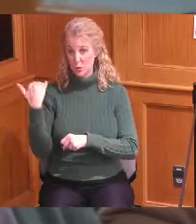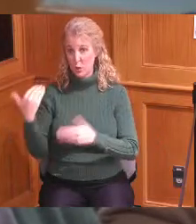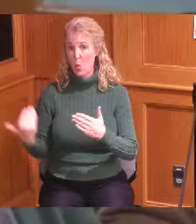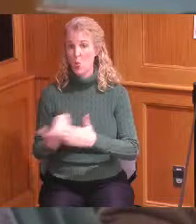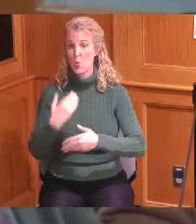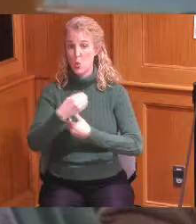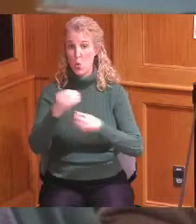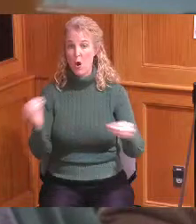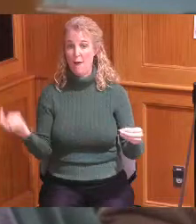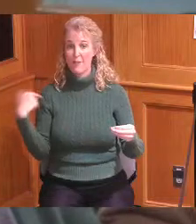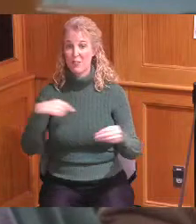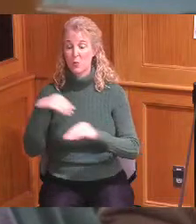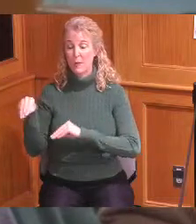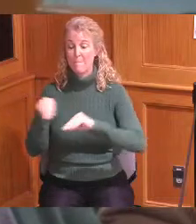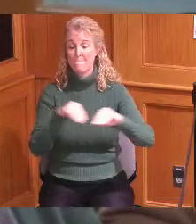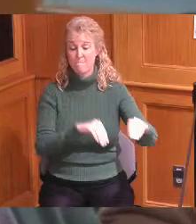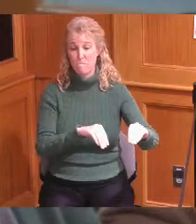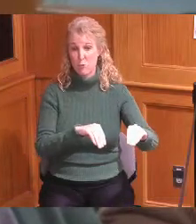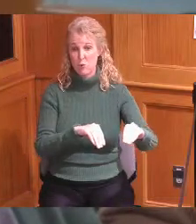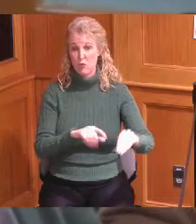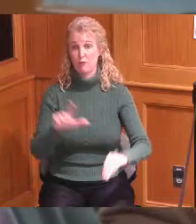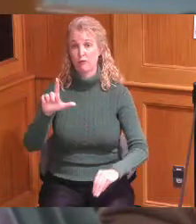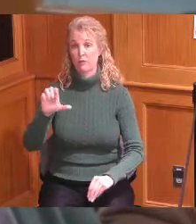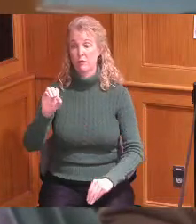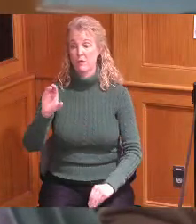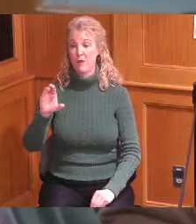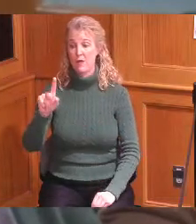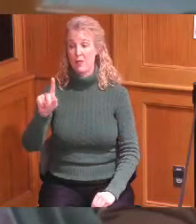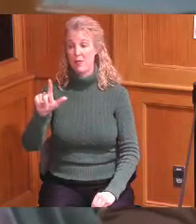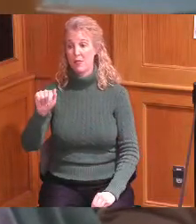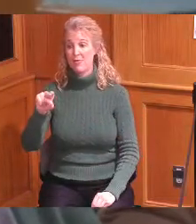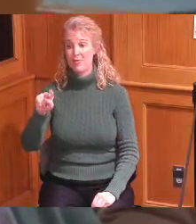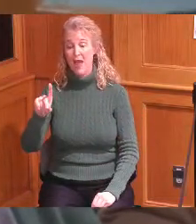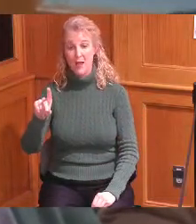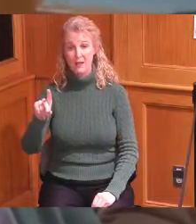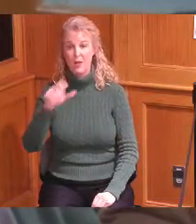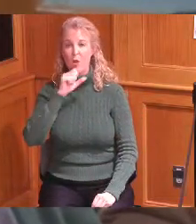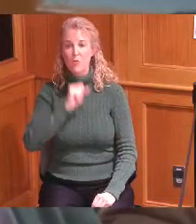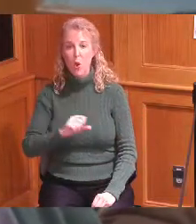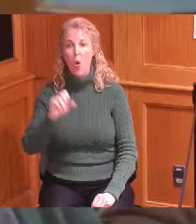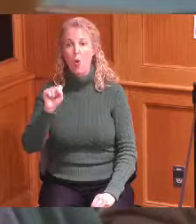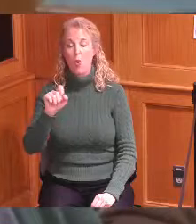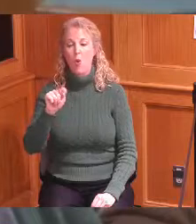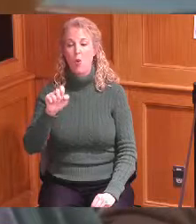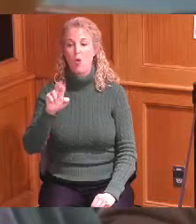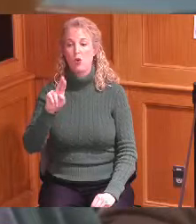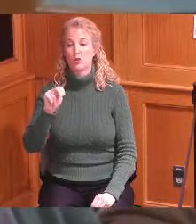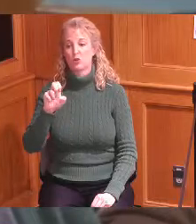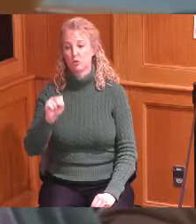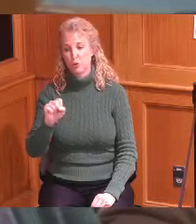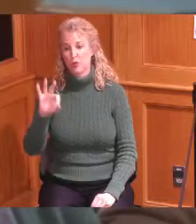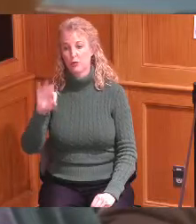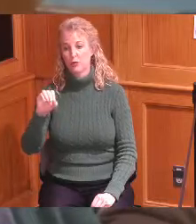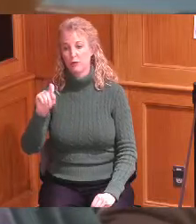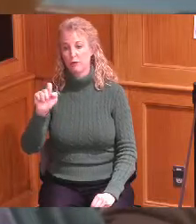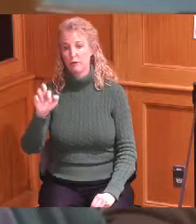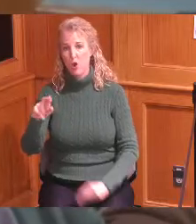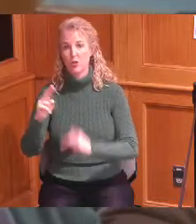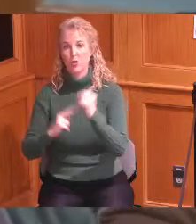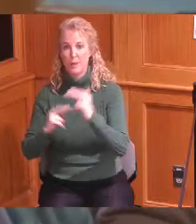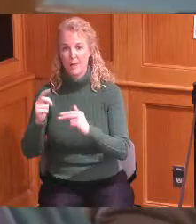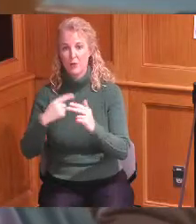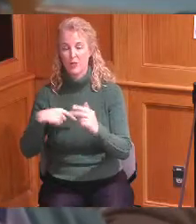office in Lockland. We took over the old Stearns and Foster building because we had that sense of community of helping